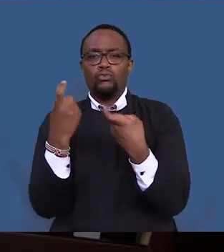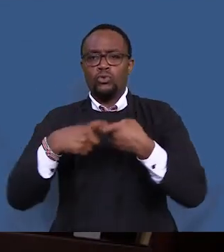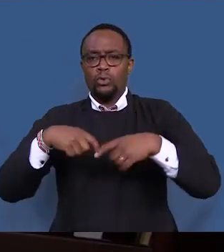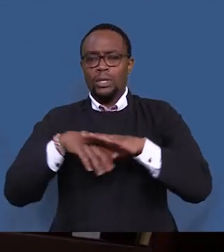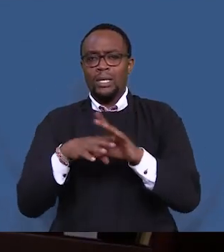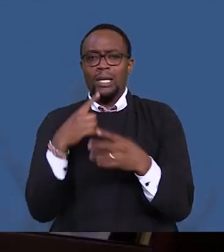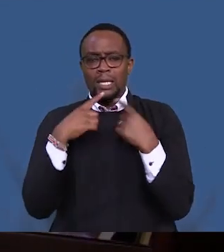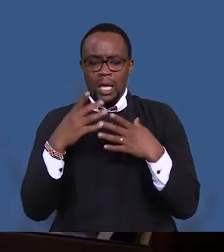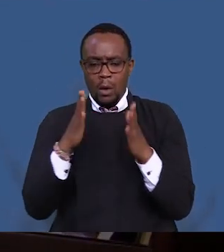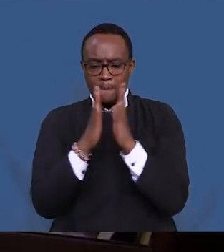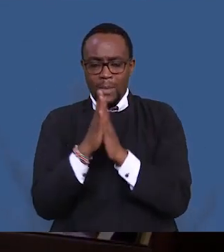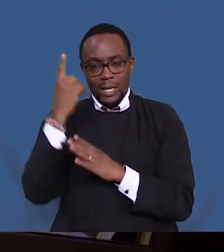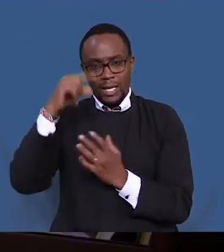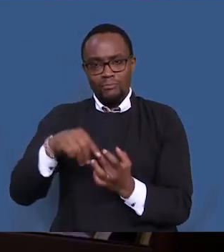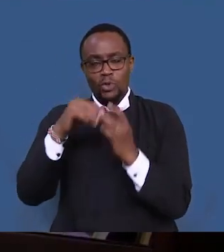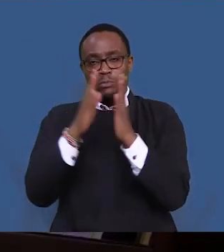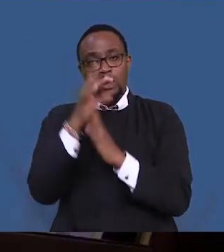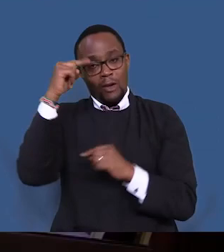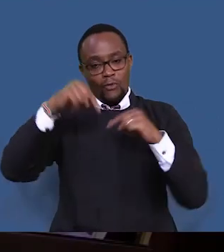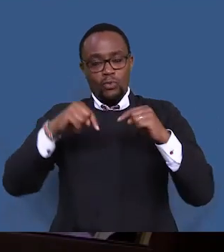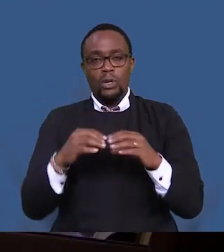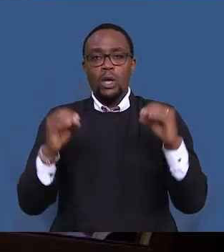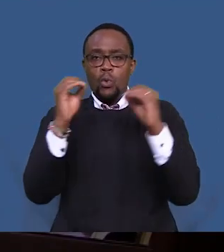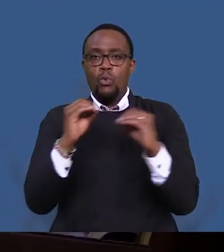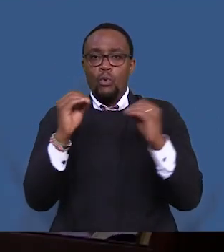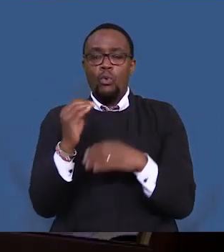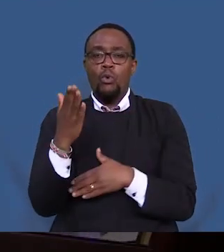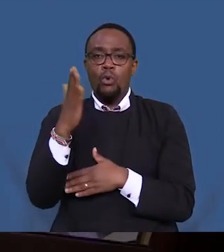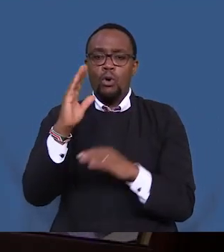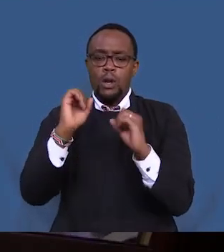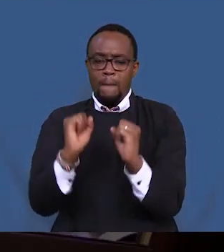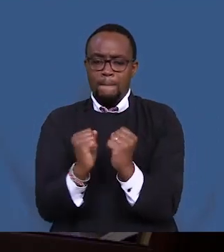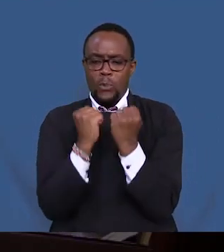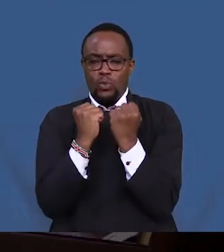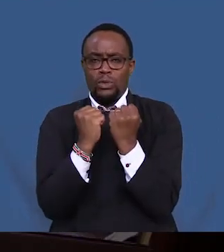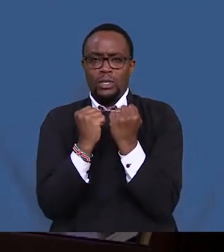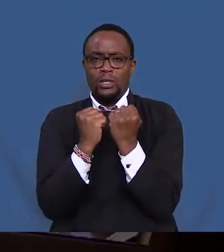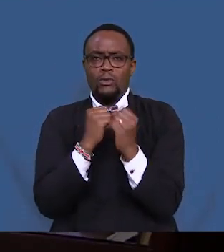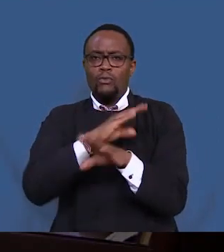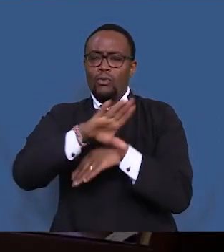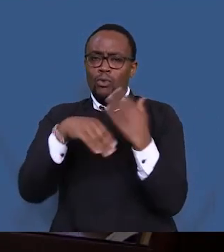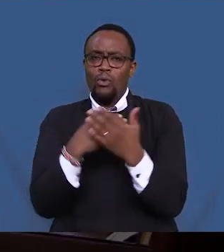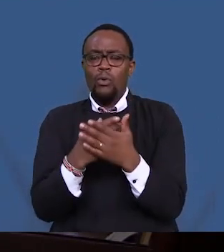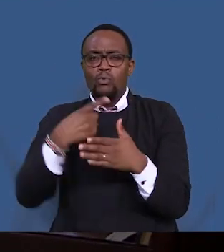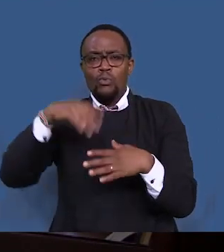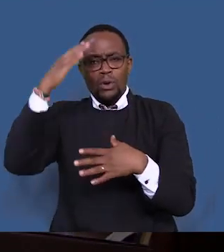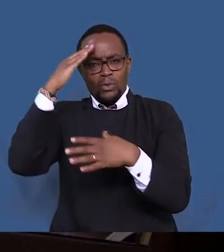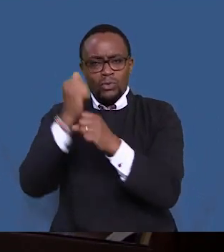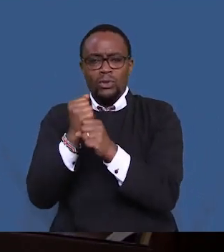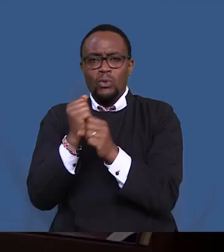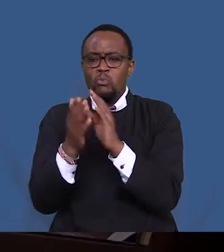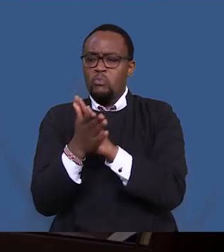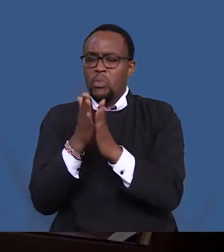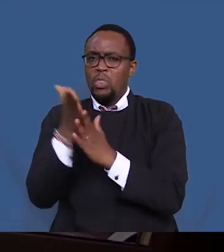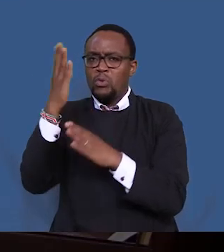in saying the collect. O God, the protector of all that trust in thee, without